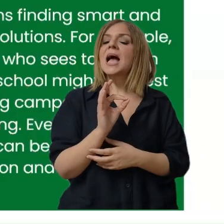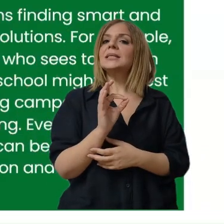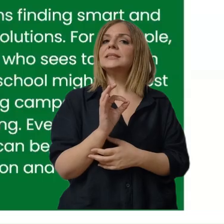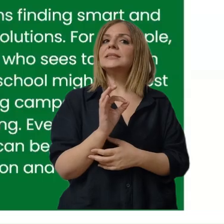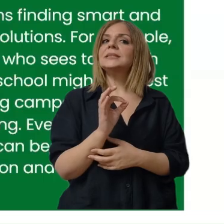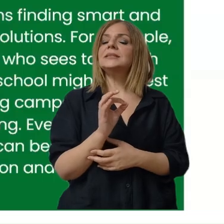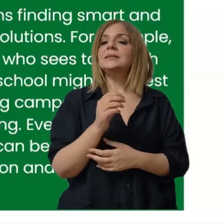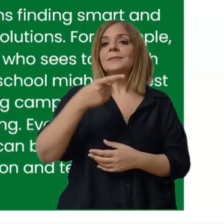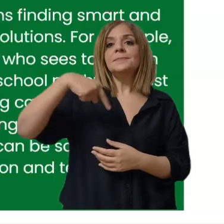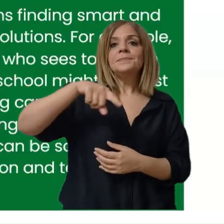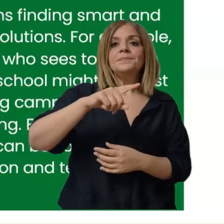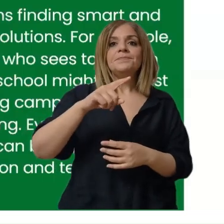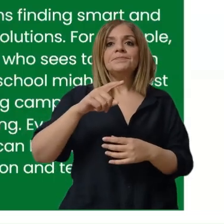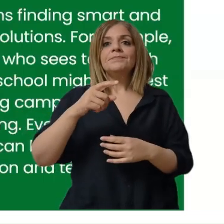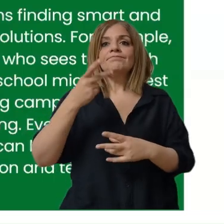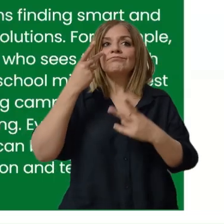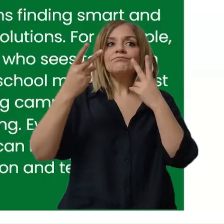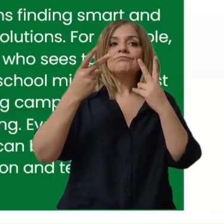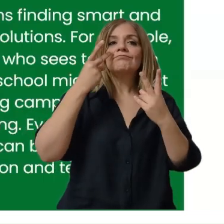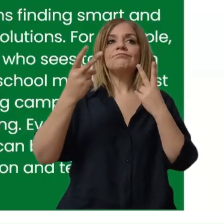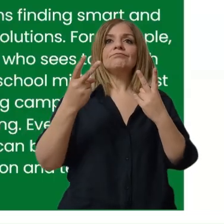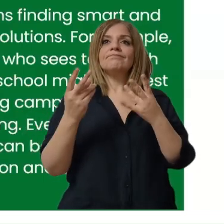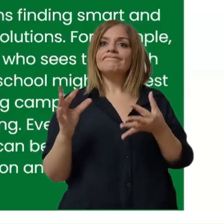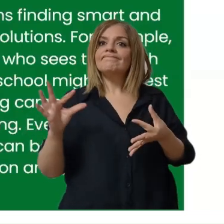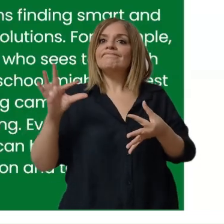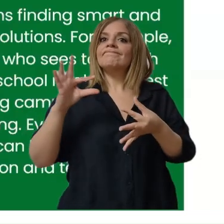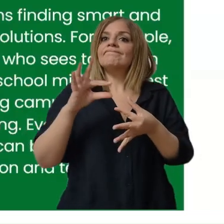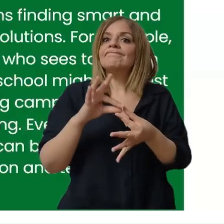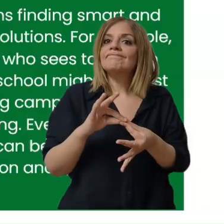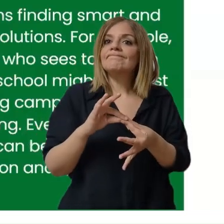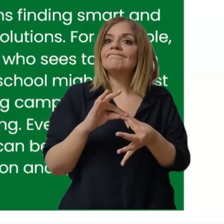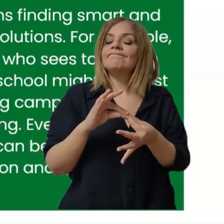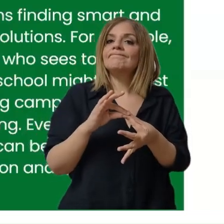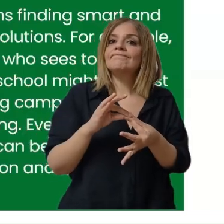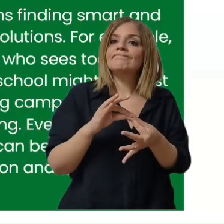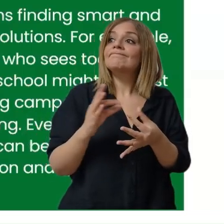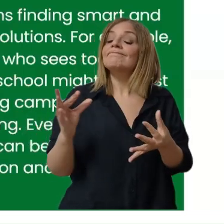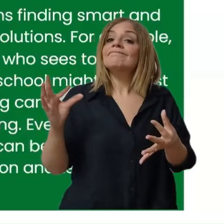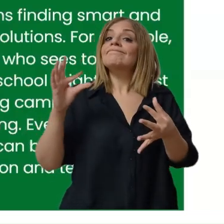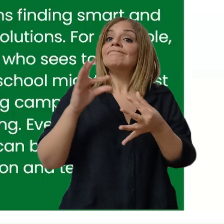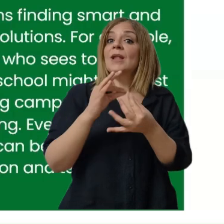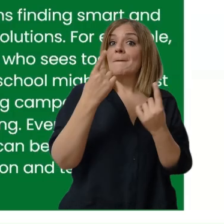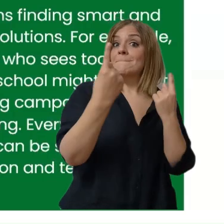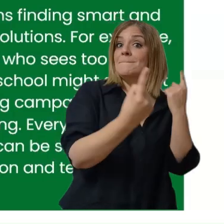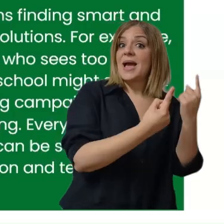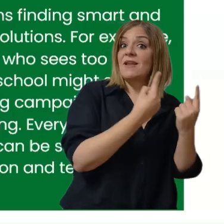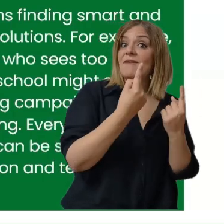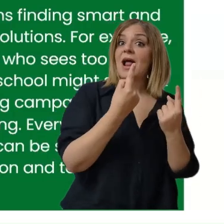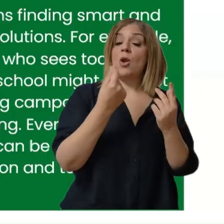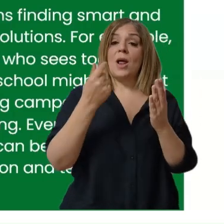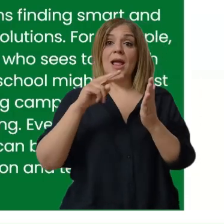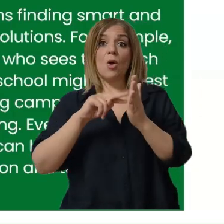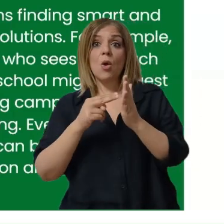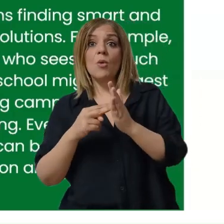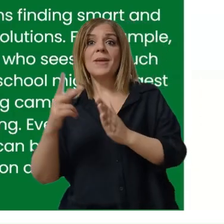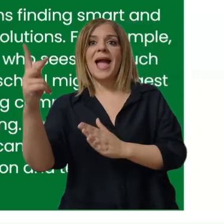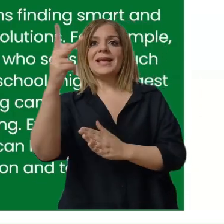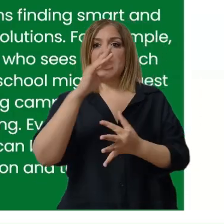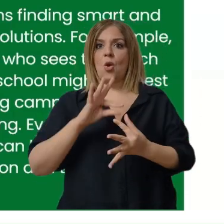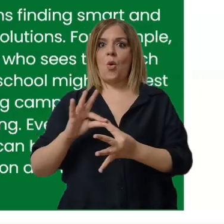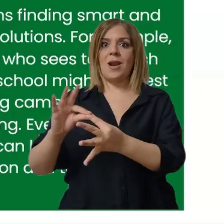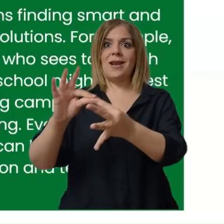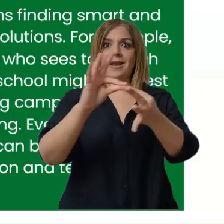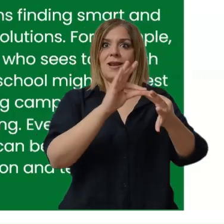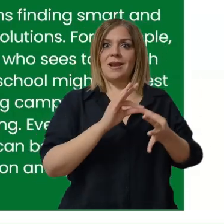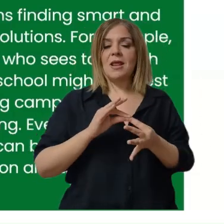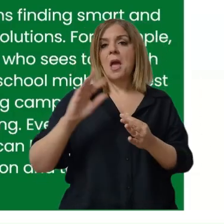means that you have to see the connections between environment, economy, and